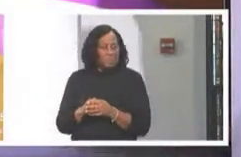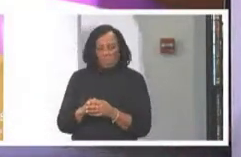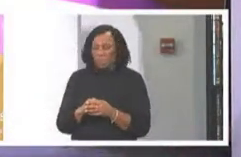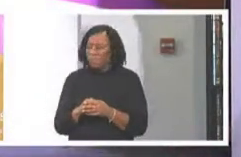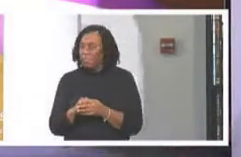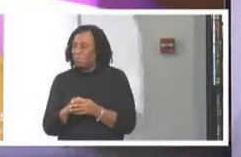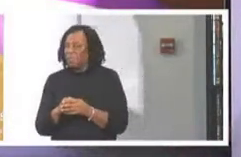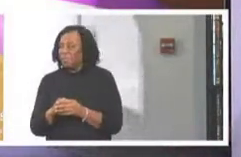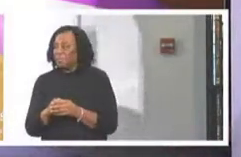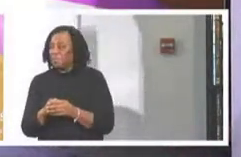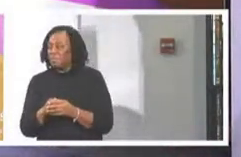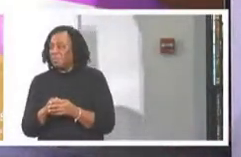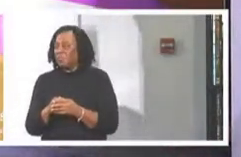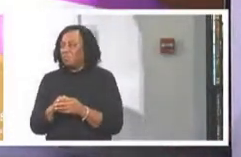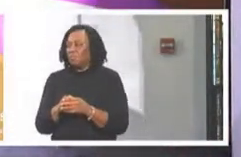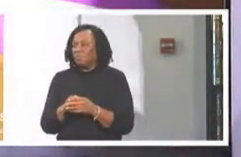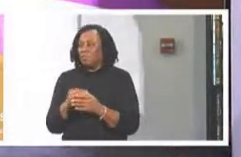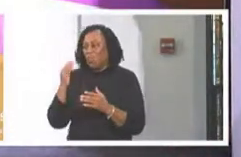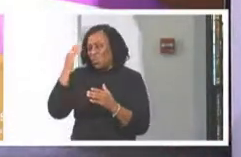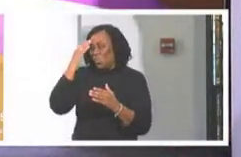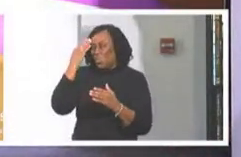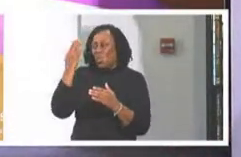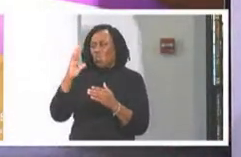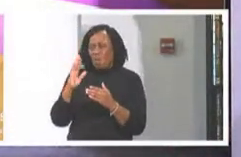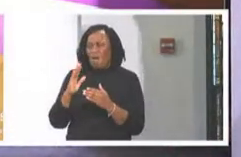You know God is tapping at your heart right now.